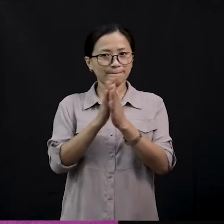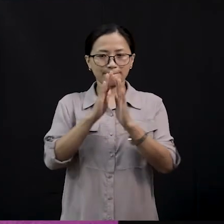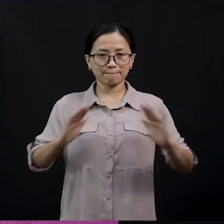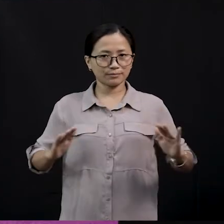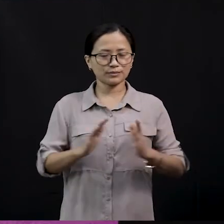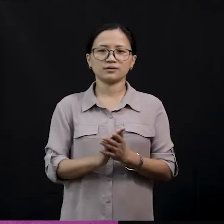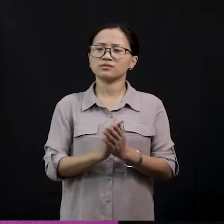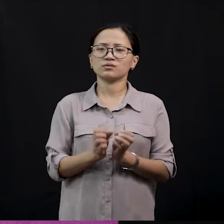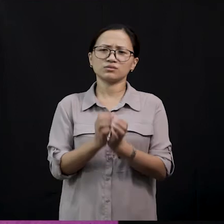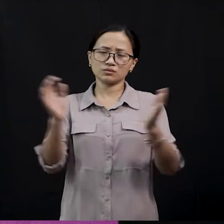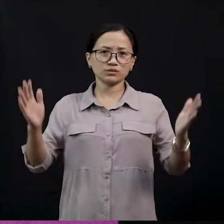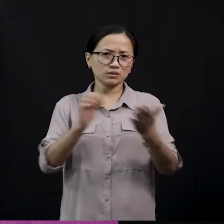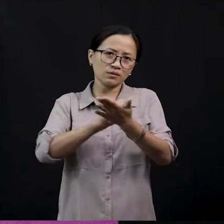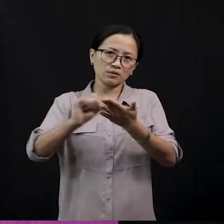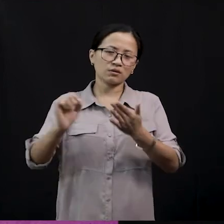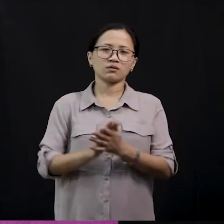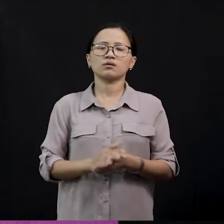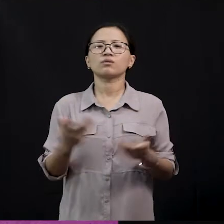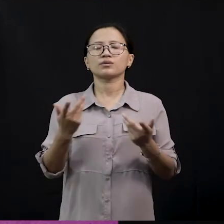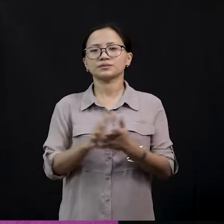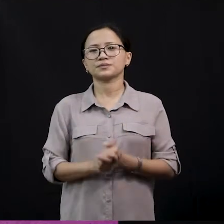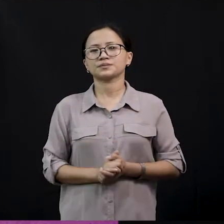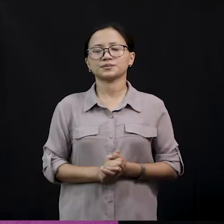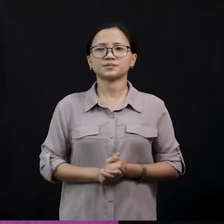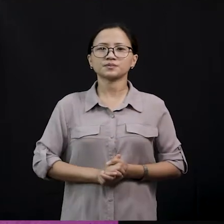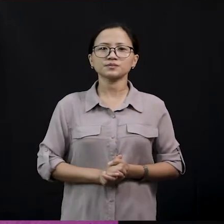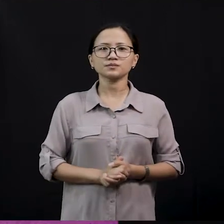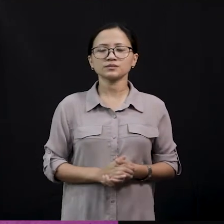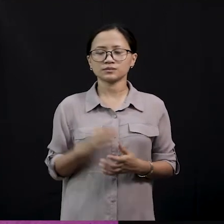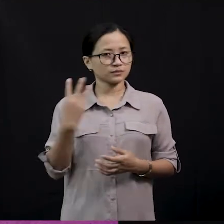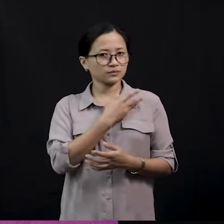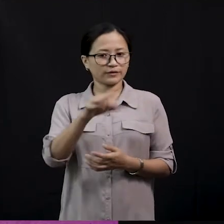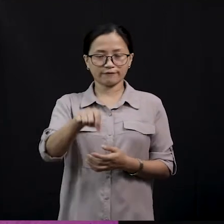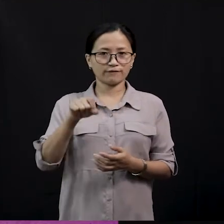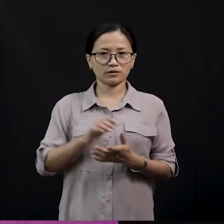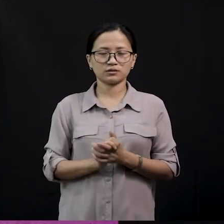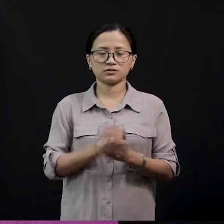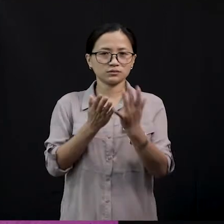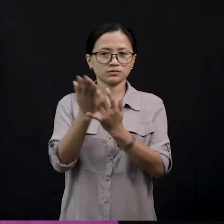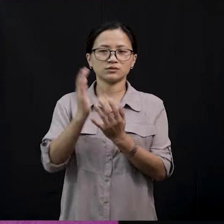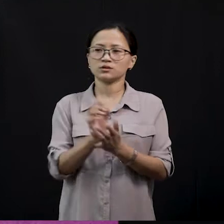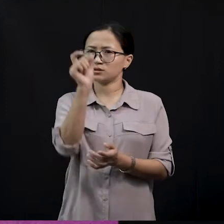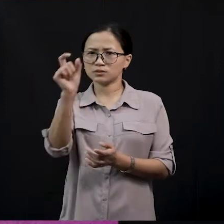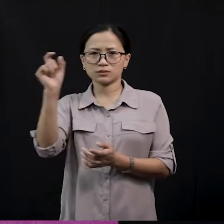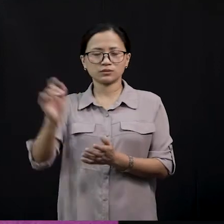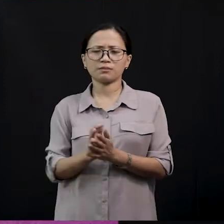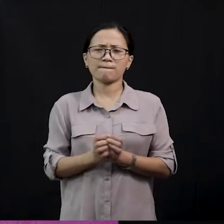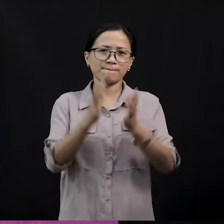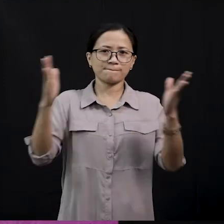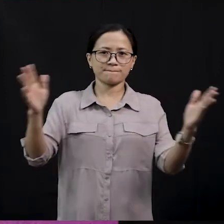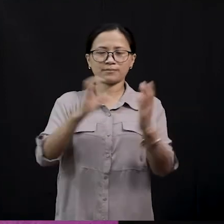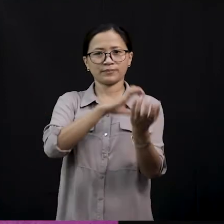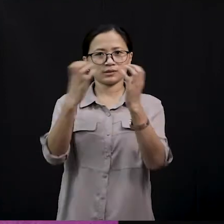work while he was there at Shanti Niketan. Now we will find that through his work, he has brought many